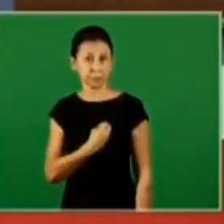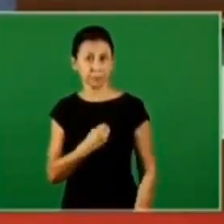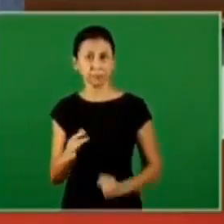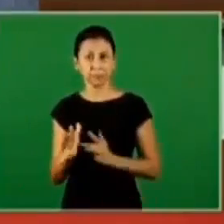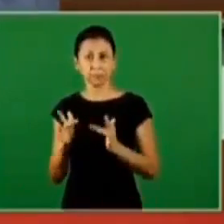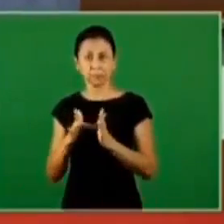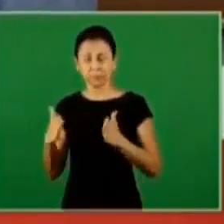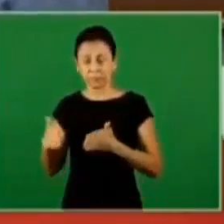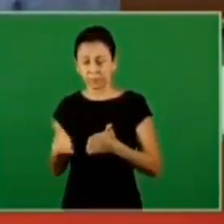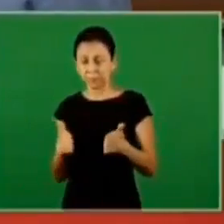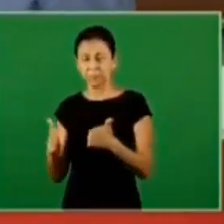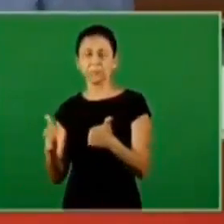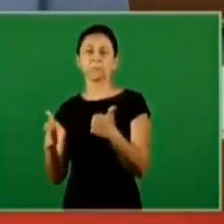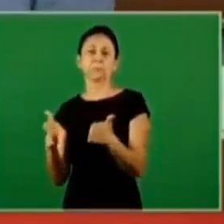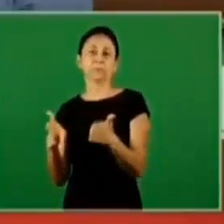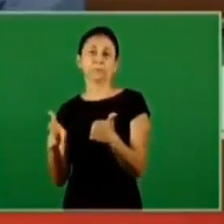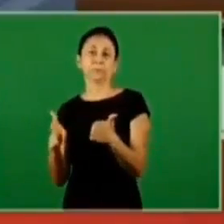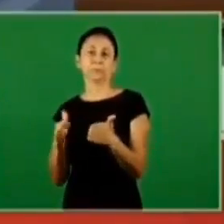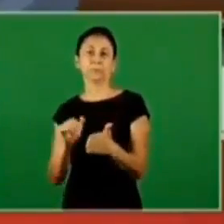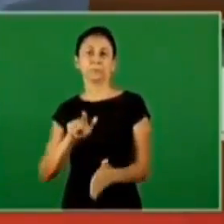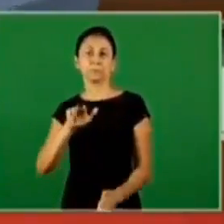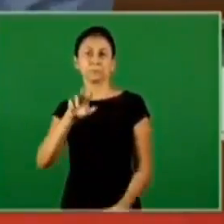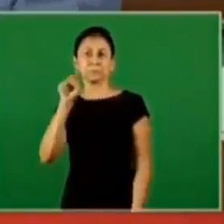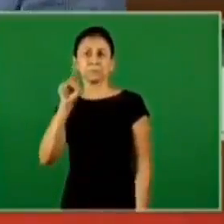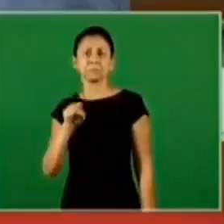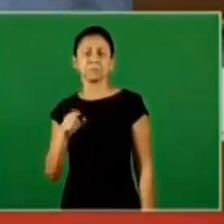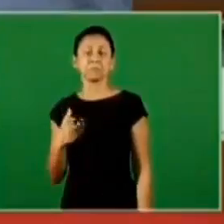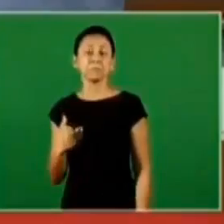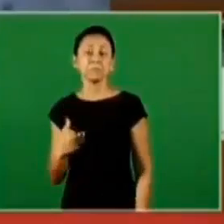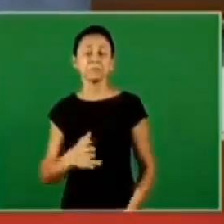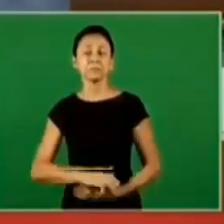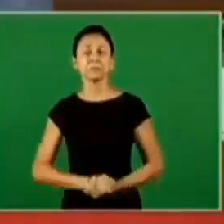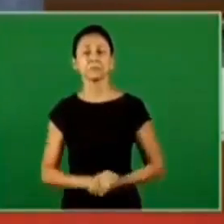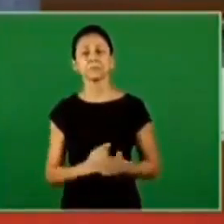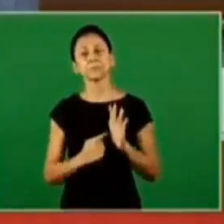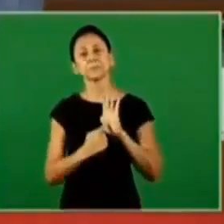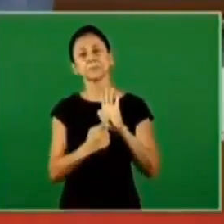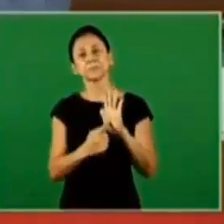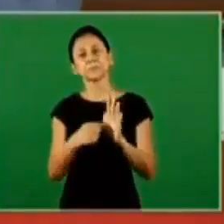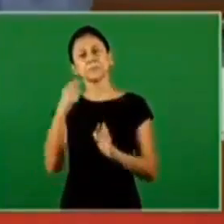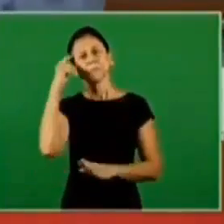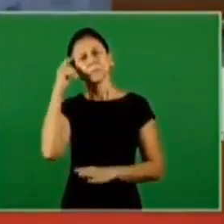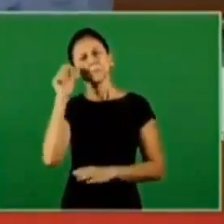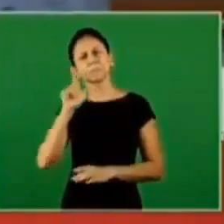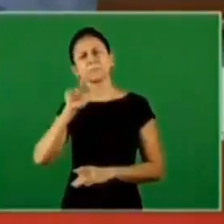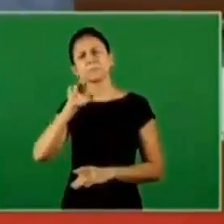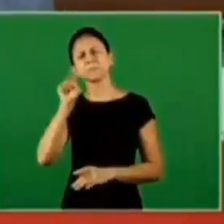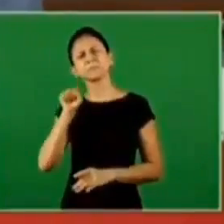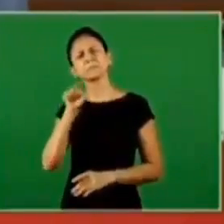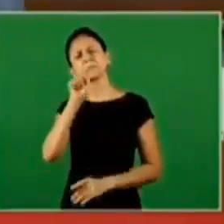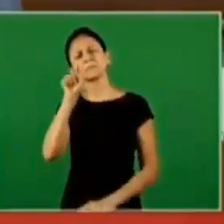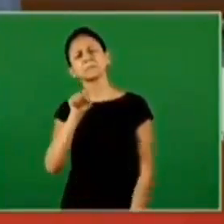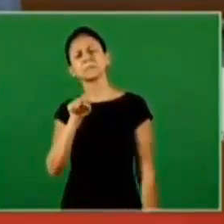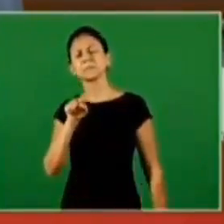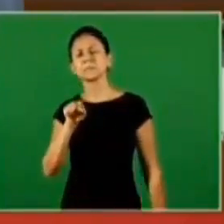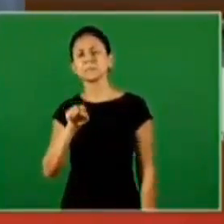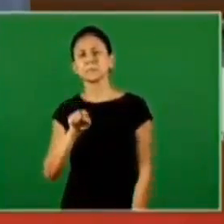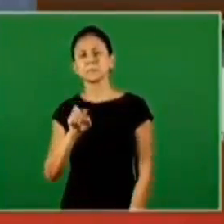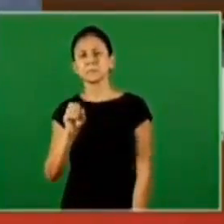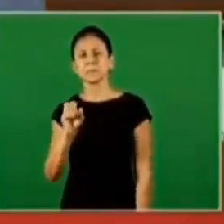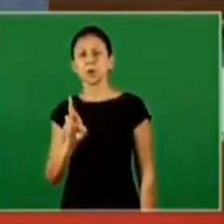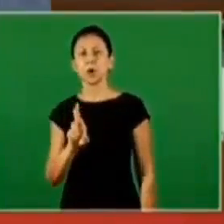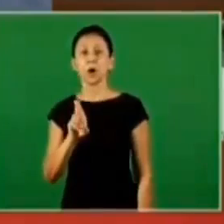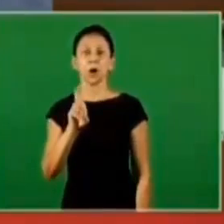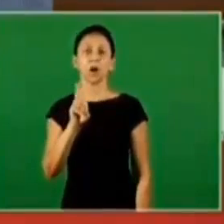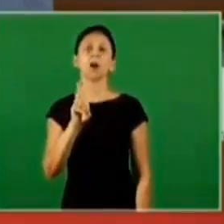there was life, and life, the light of man. So light, let's go. So what does he understand about light? Light is